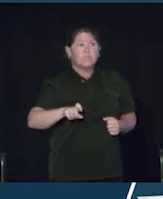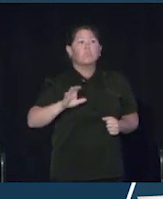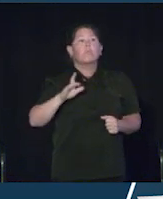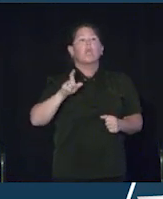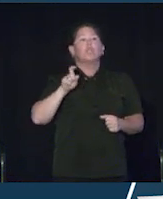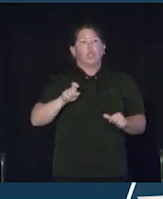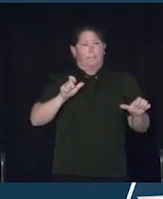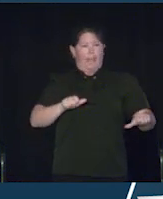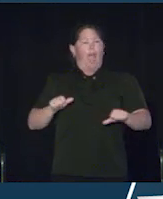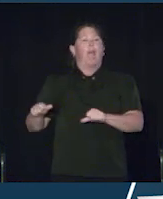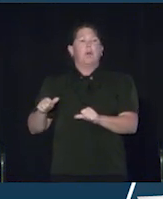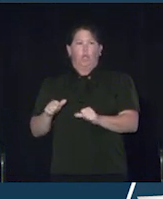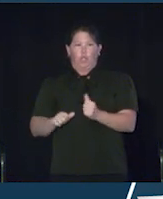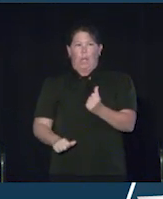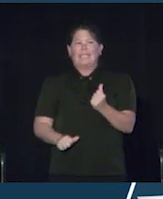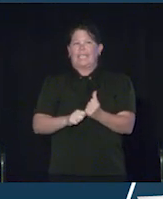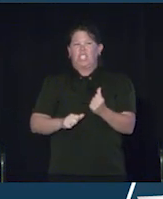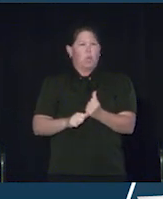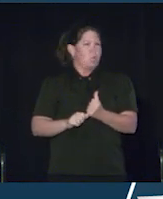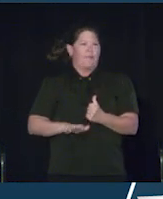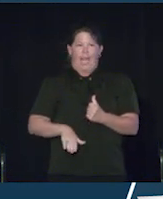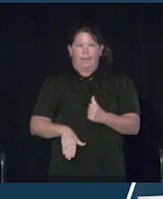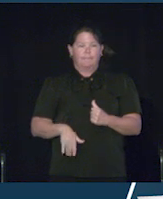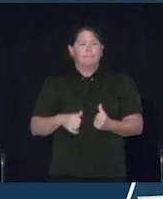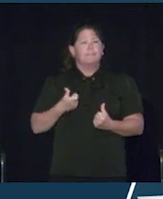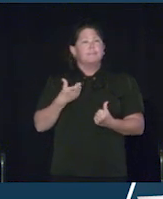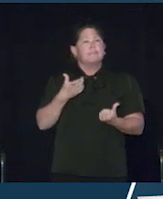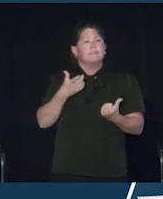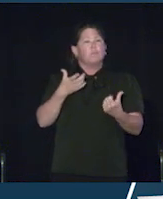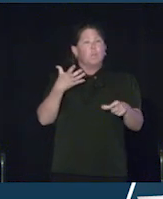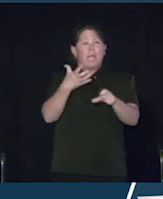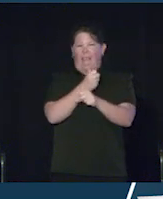with obtaining whatever information you need.